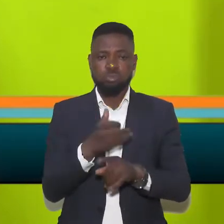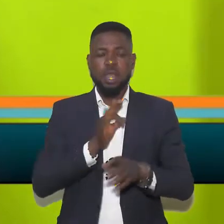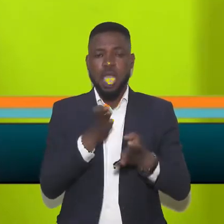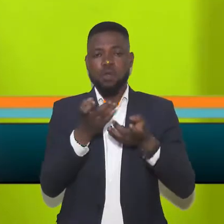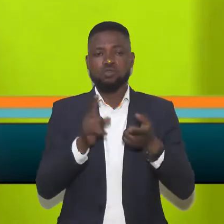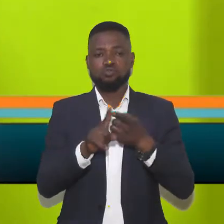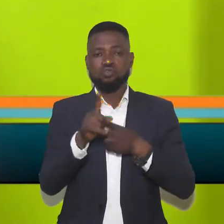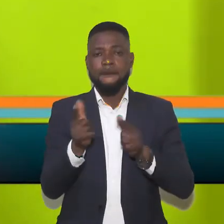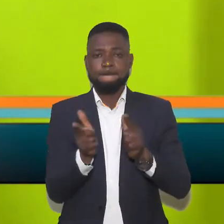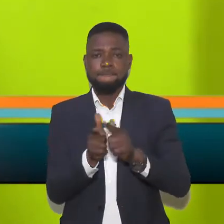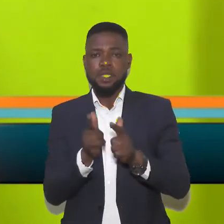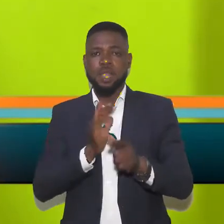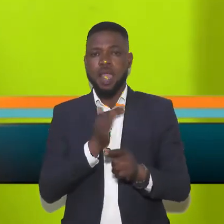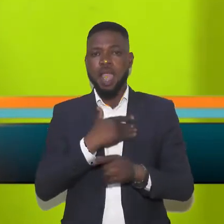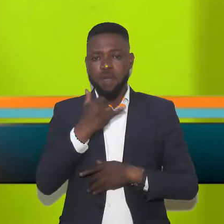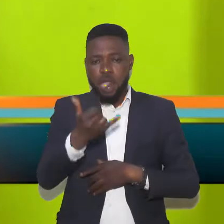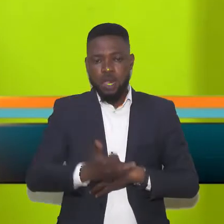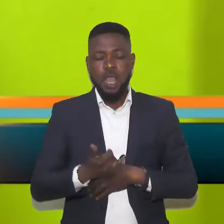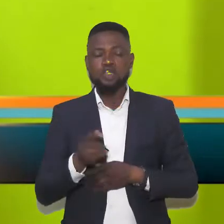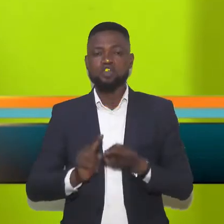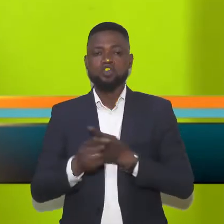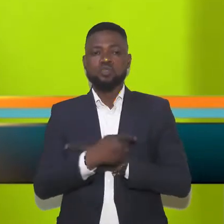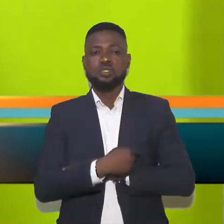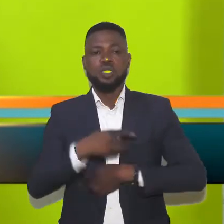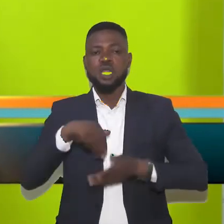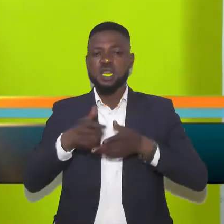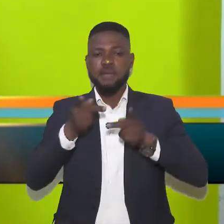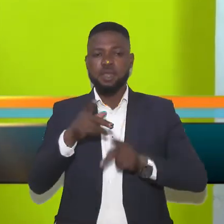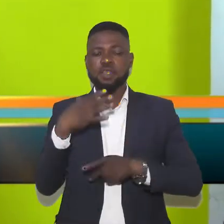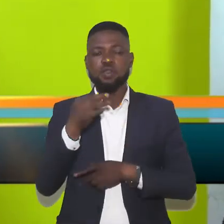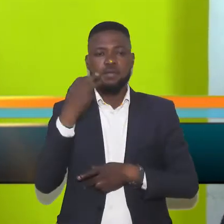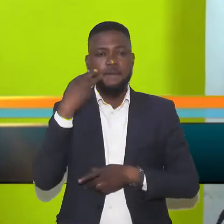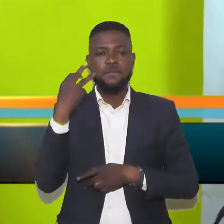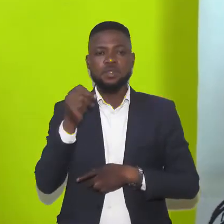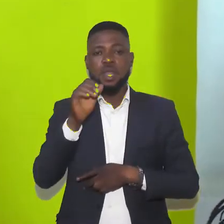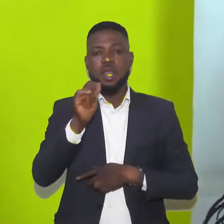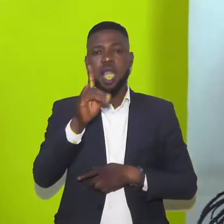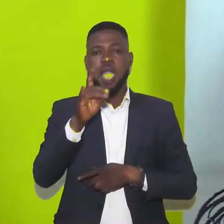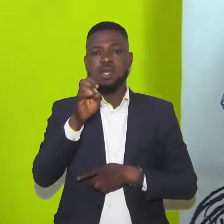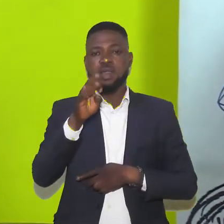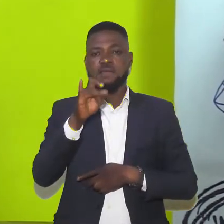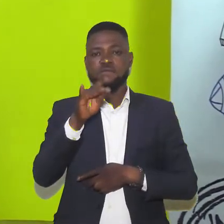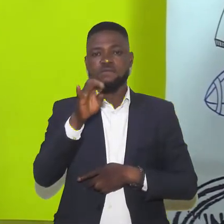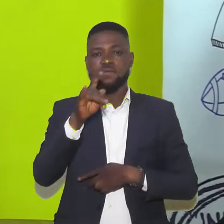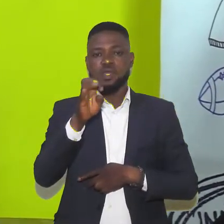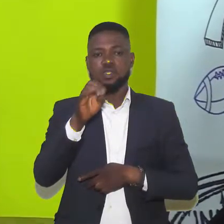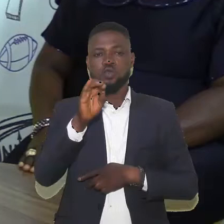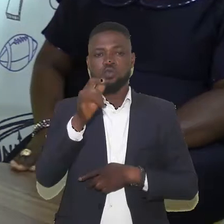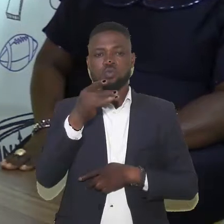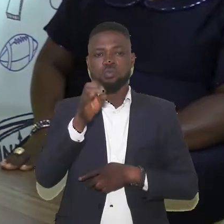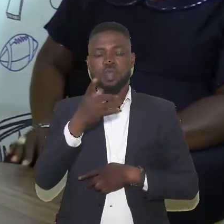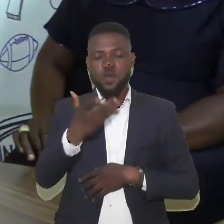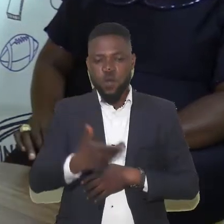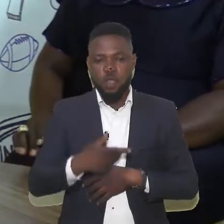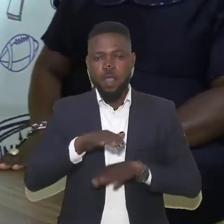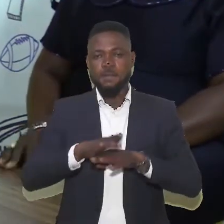want you to meet our guest today in the person of Mrs. Adefeyinti Ogbemudia.